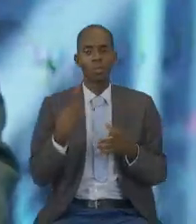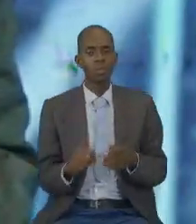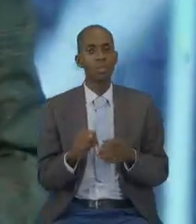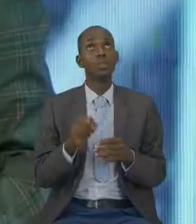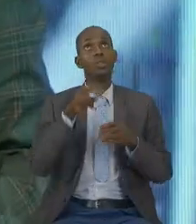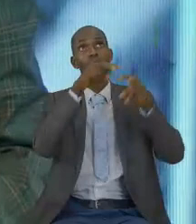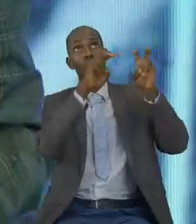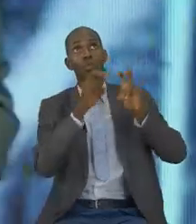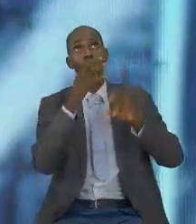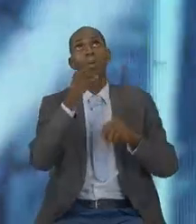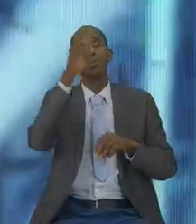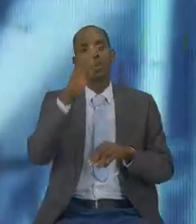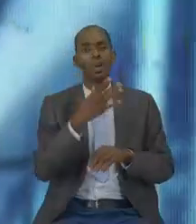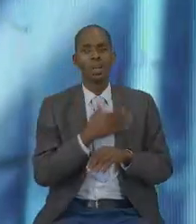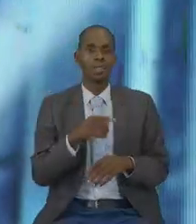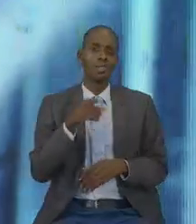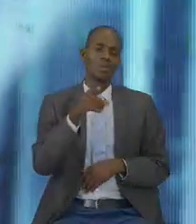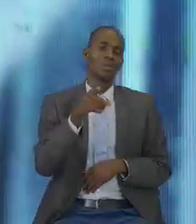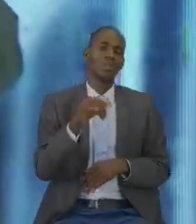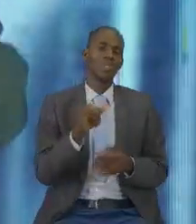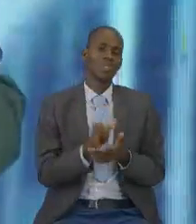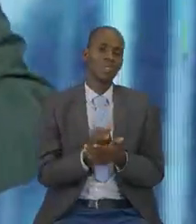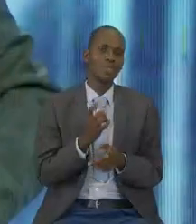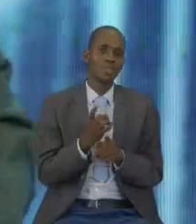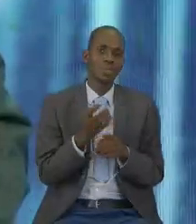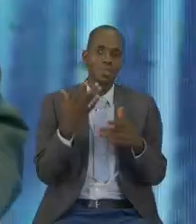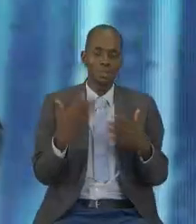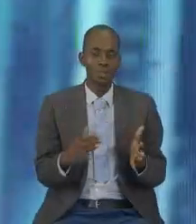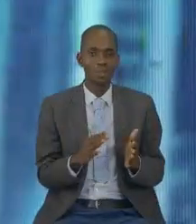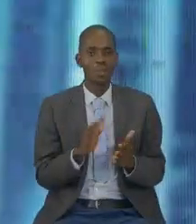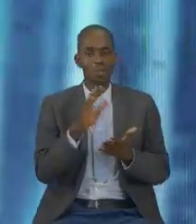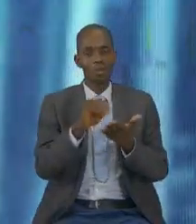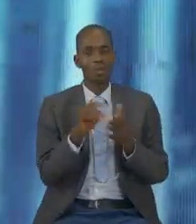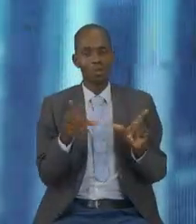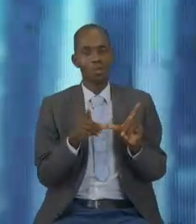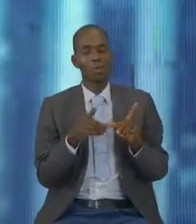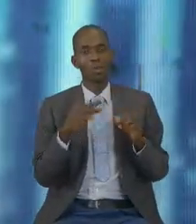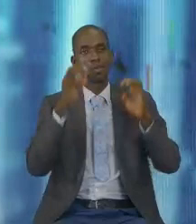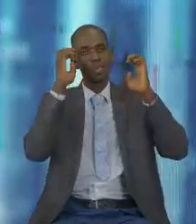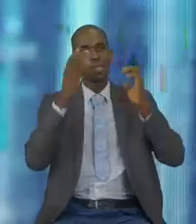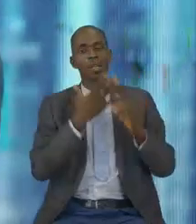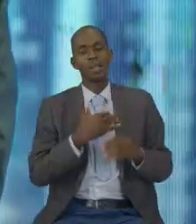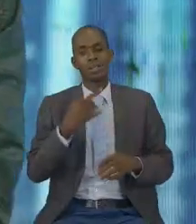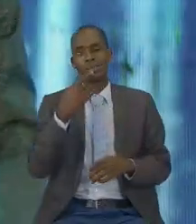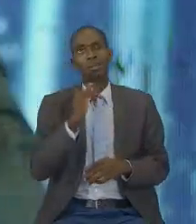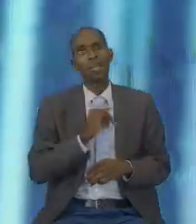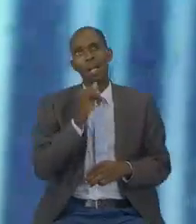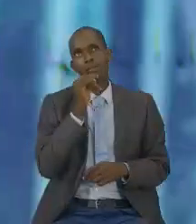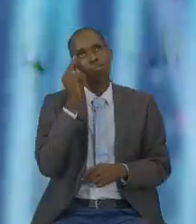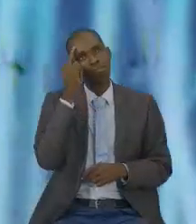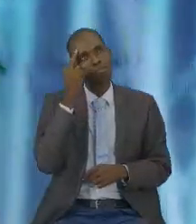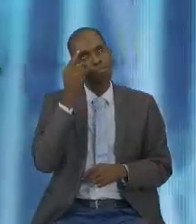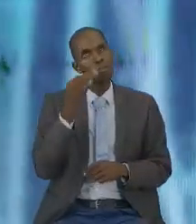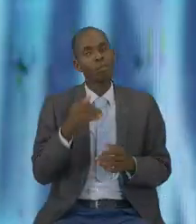you that only finish this level of education, and you are saying, I'm thinking of it,